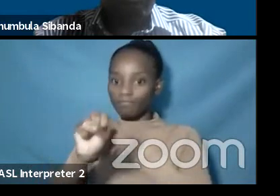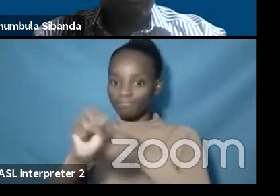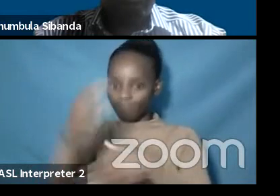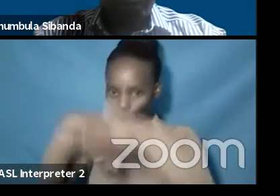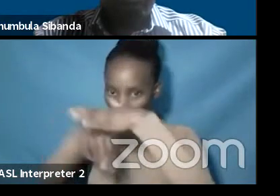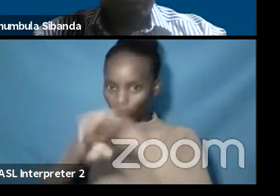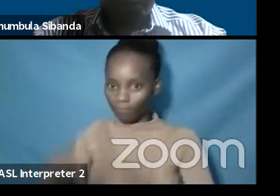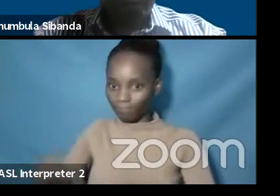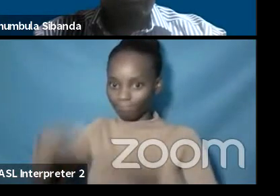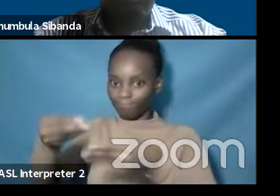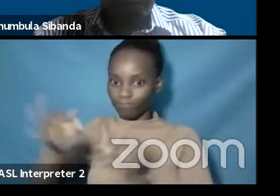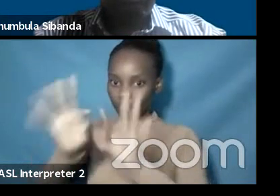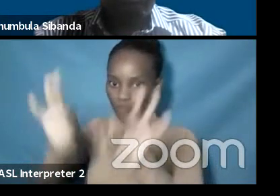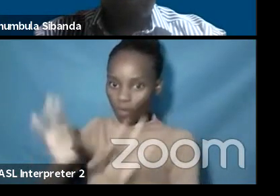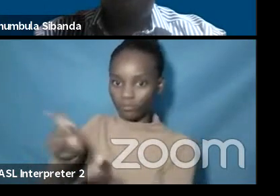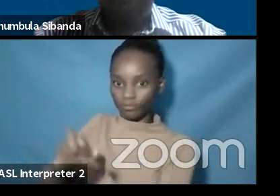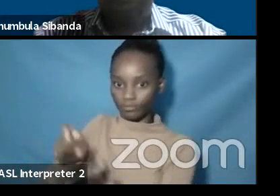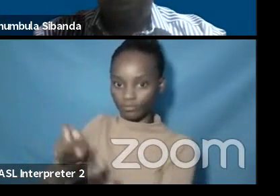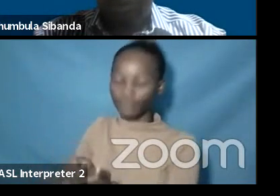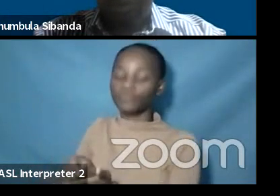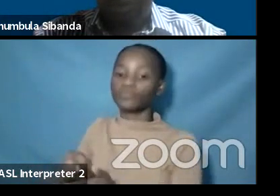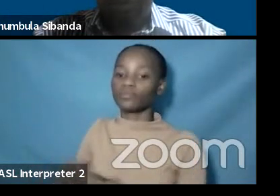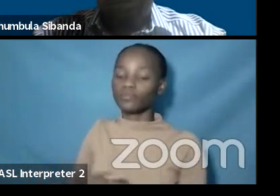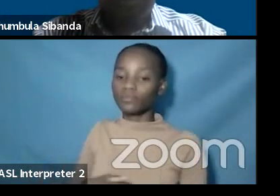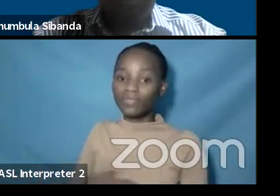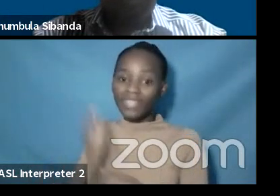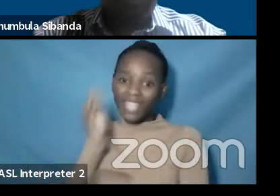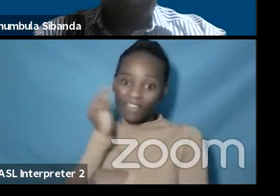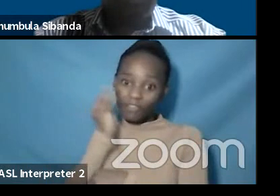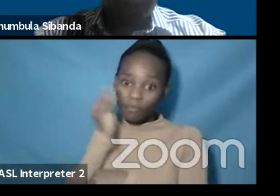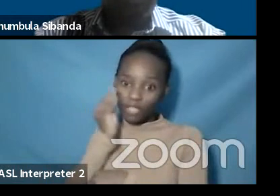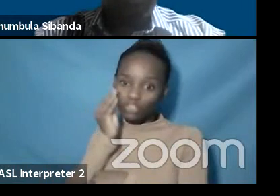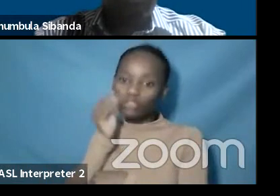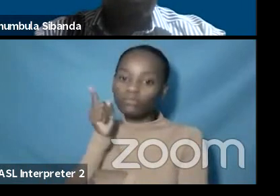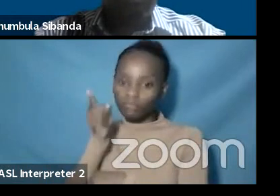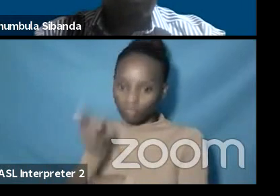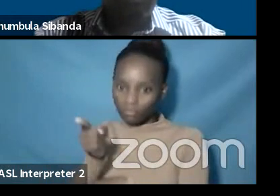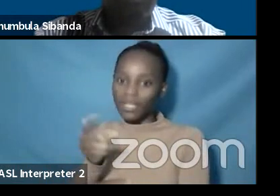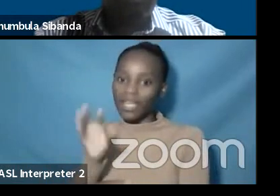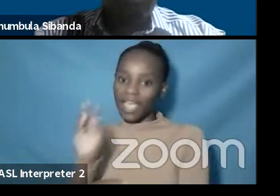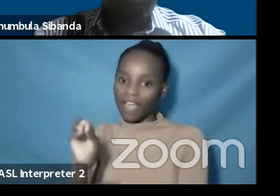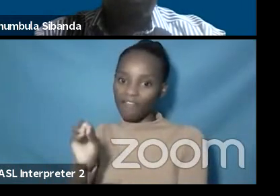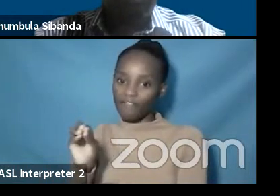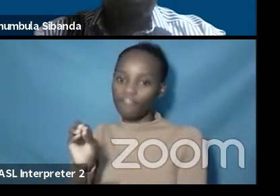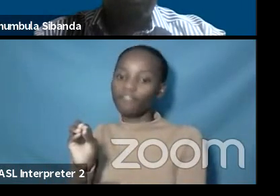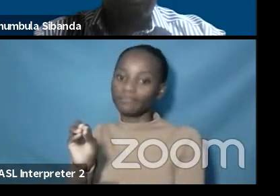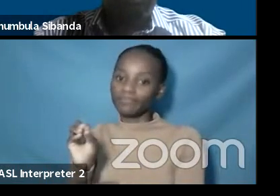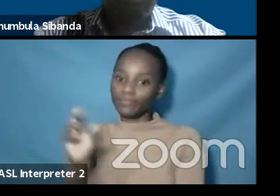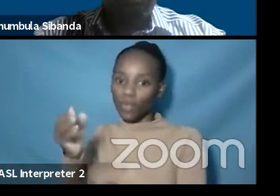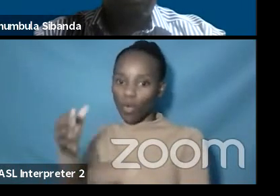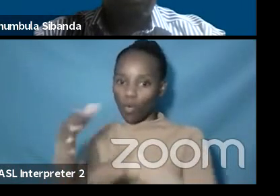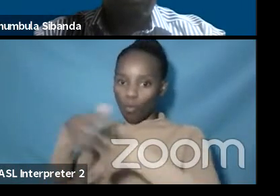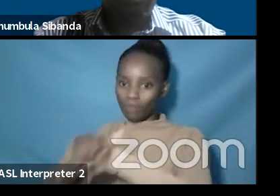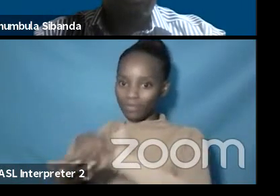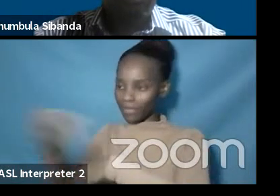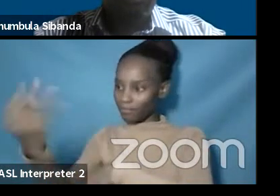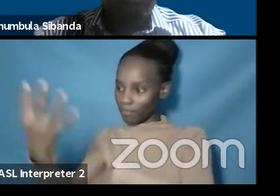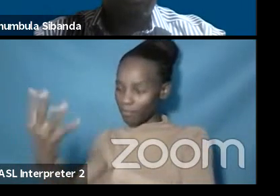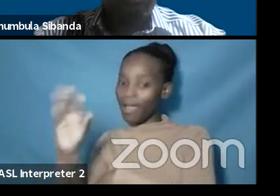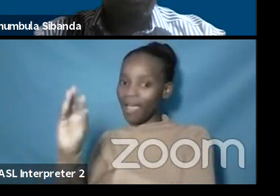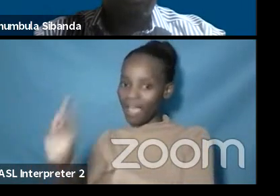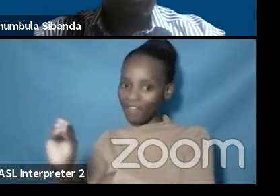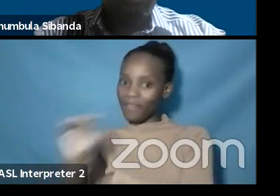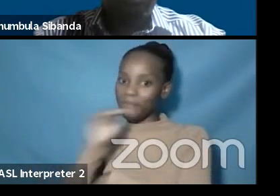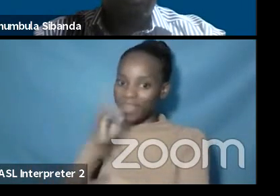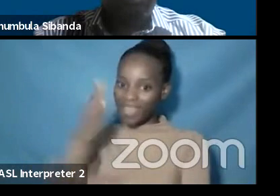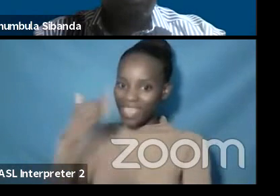trying to reduce inflow of people walking into the branches. So you can be able to email your application to the nearest